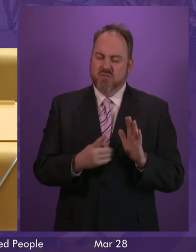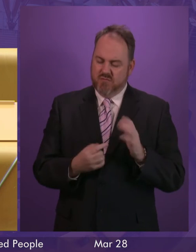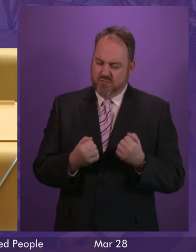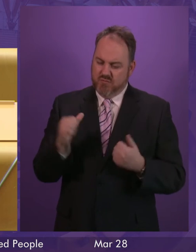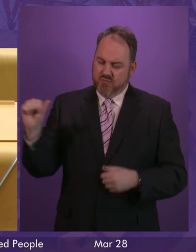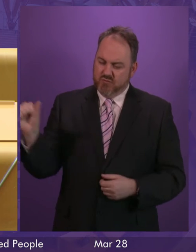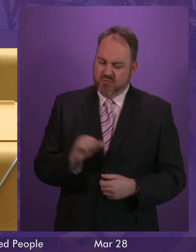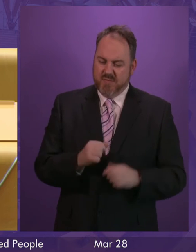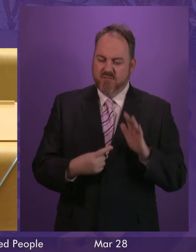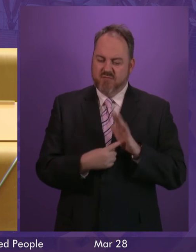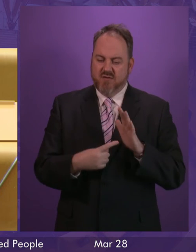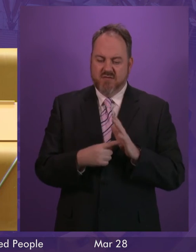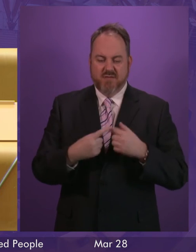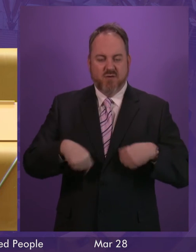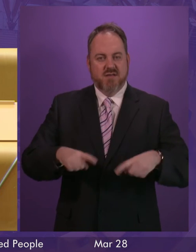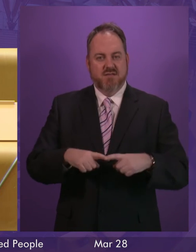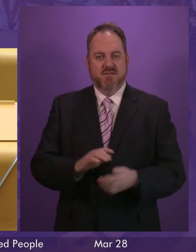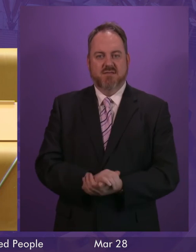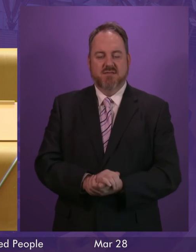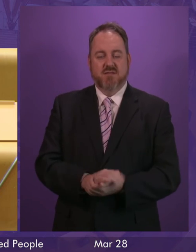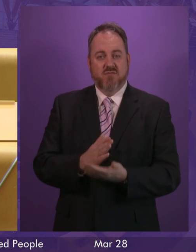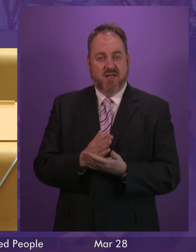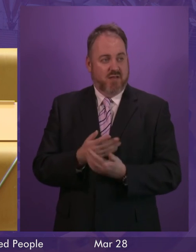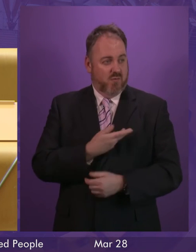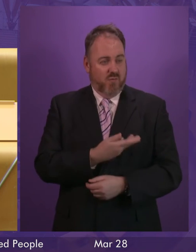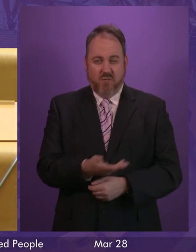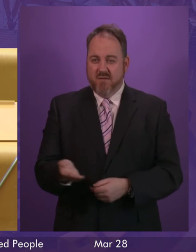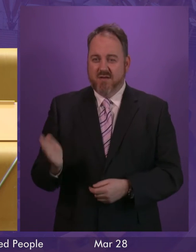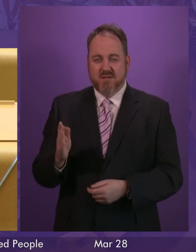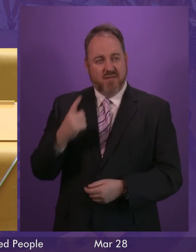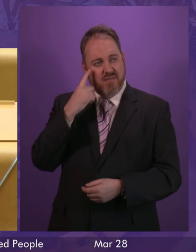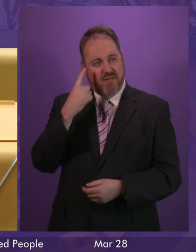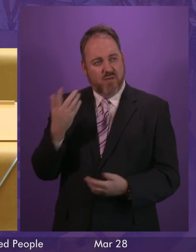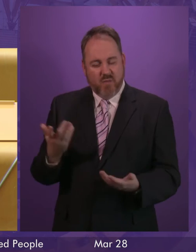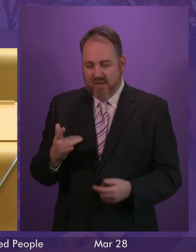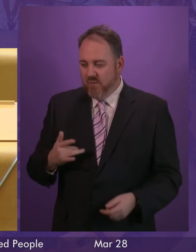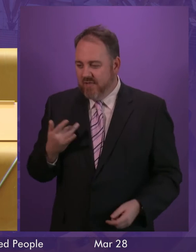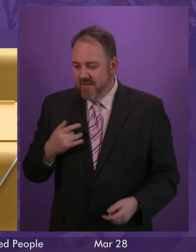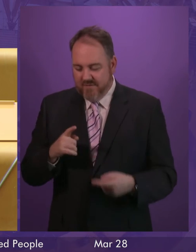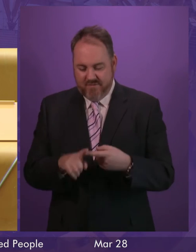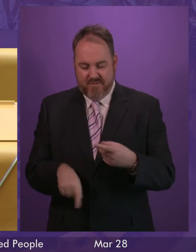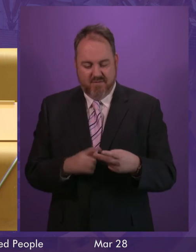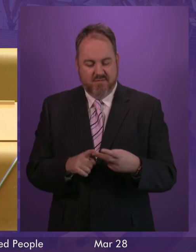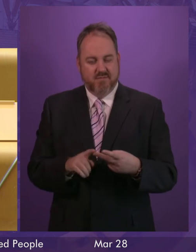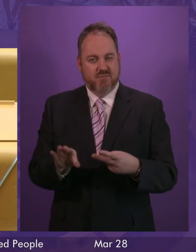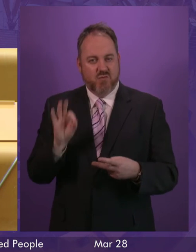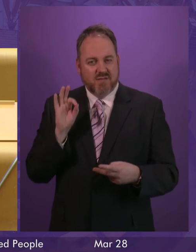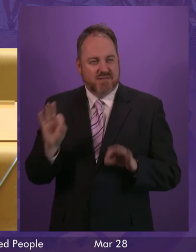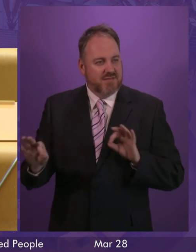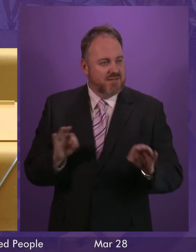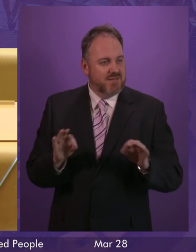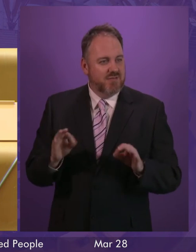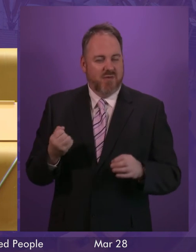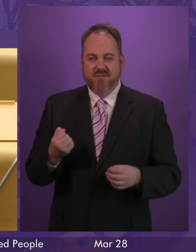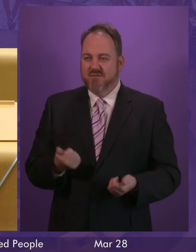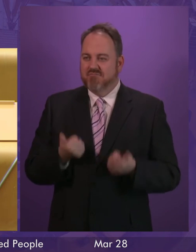disabled people in terms of their care. For all of us, it's about where you live, your ability to work, to be financially stable, to